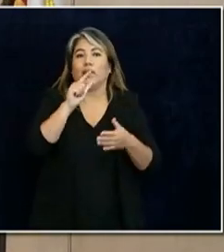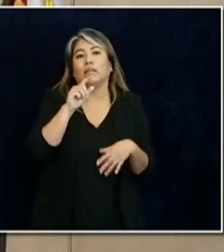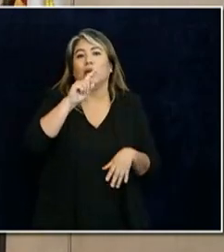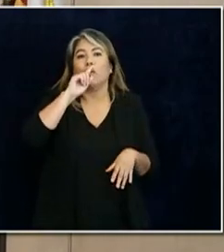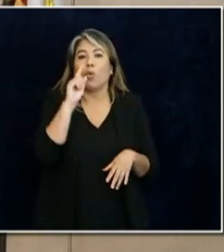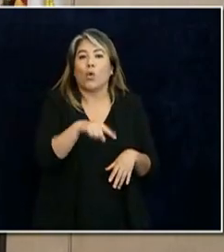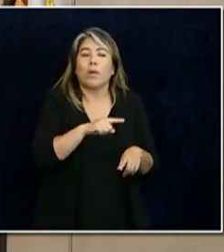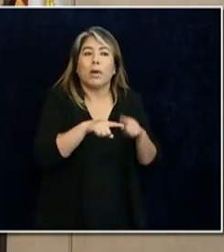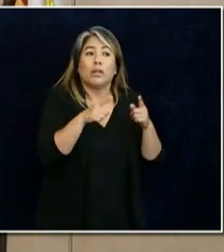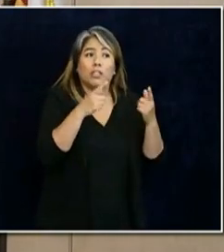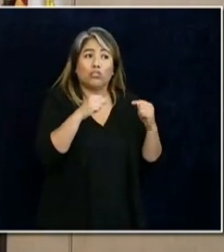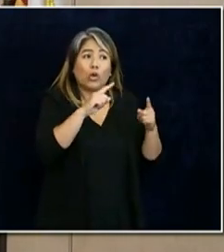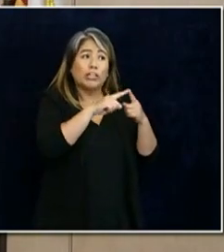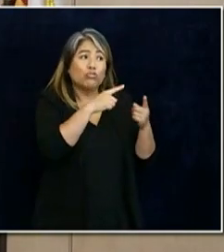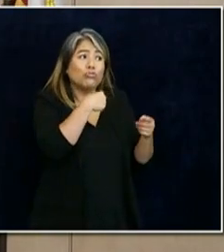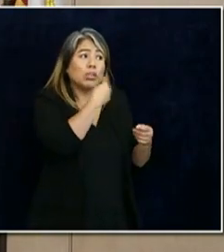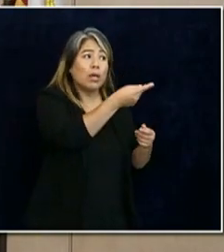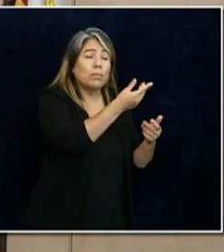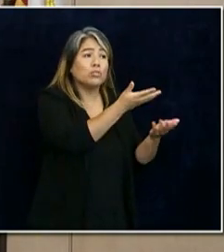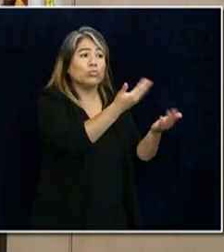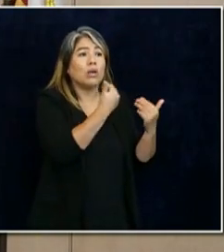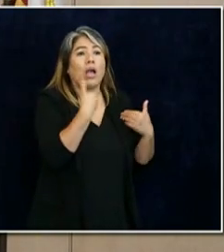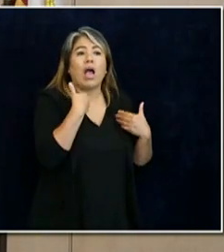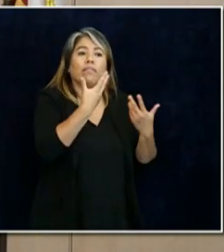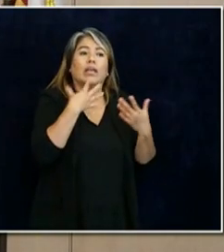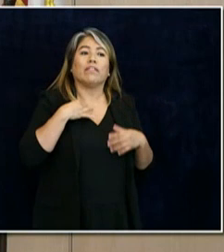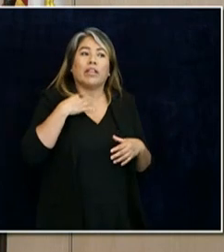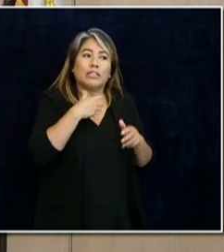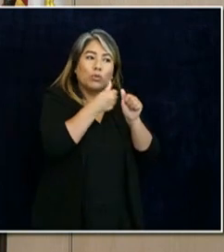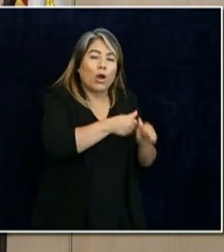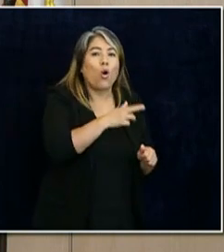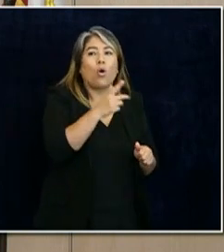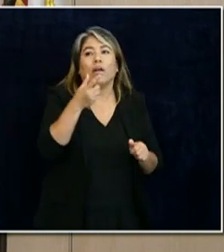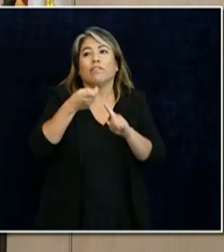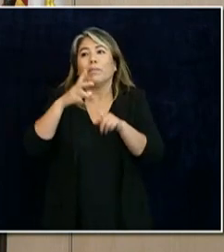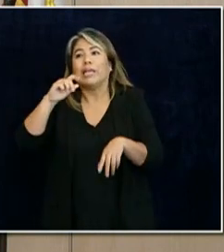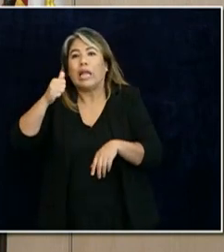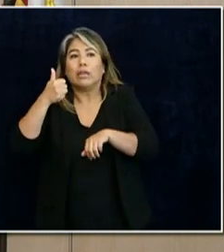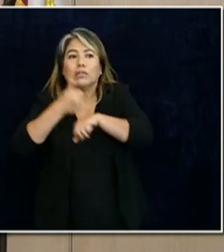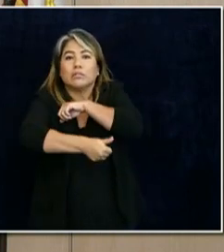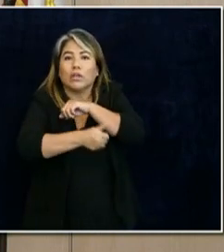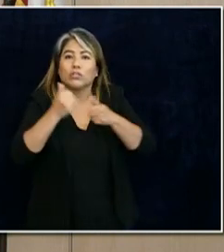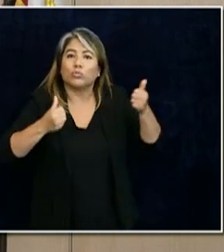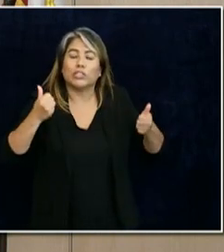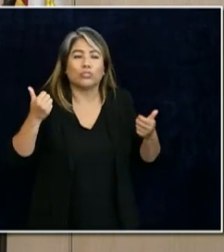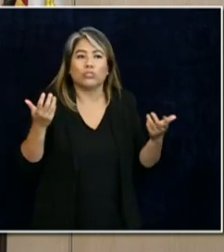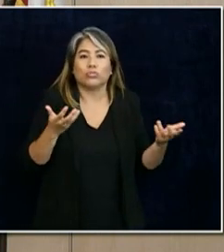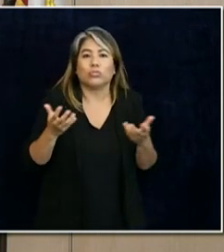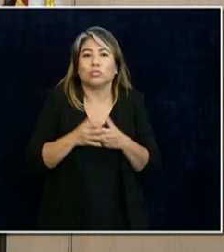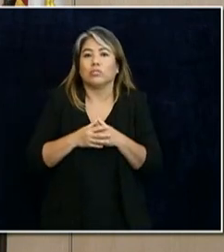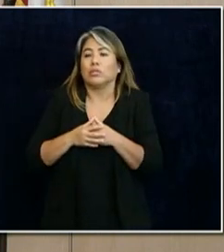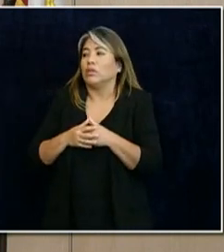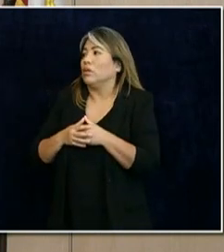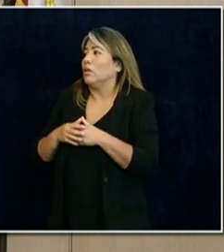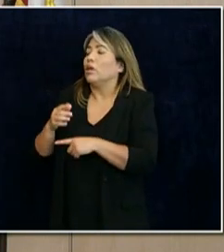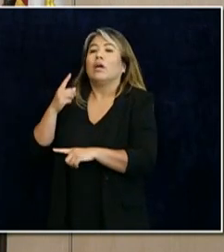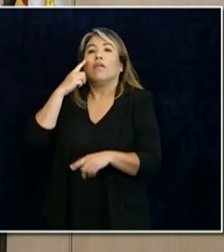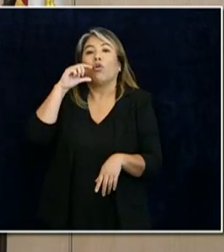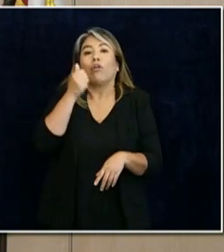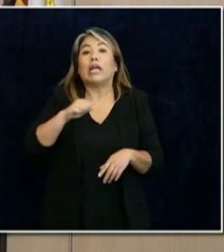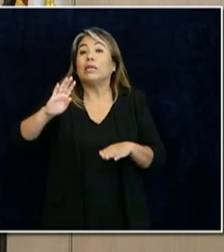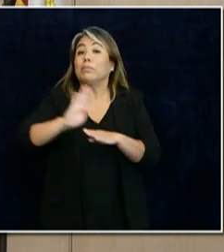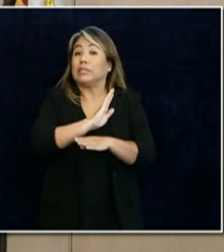side try to get voluntary compliance, and do you have any reaction to that charge coming from the DA's office? For any